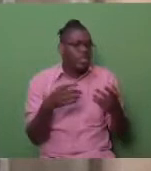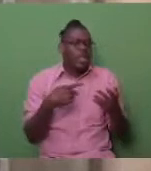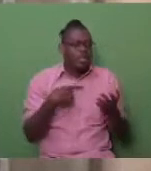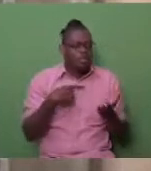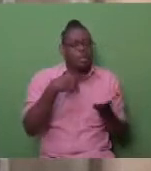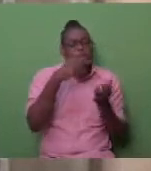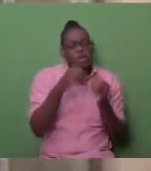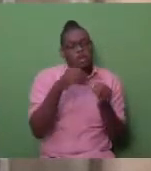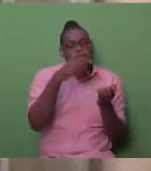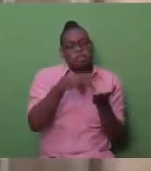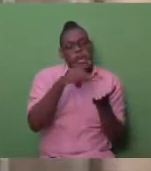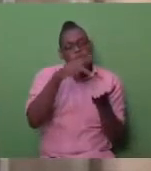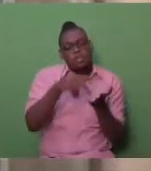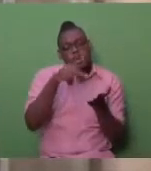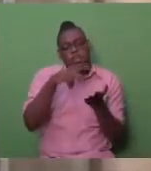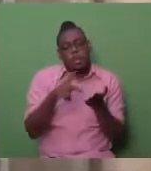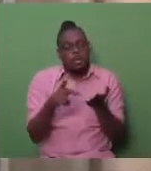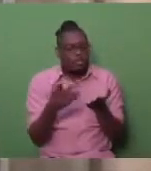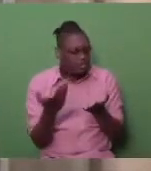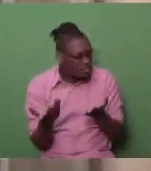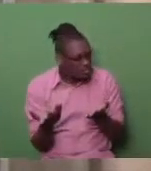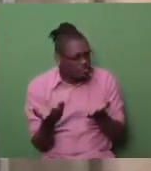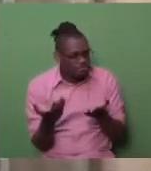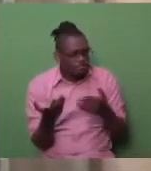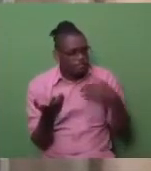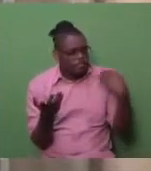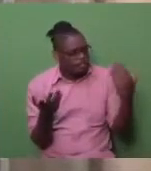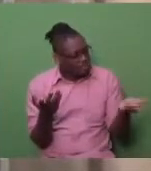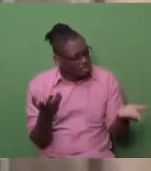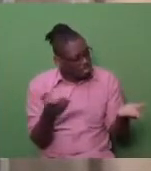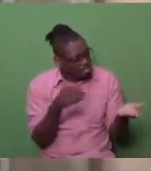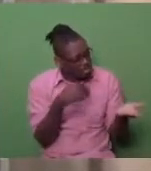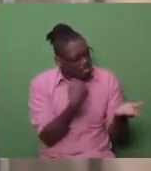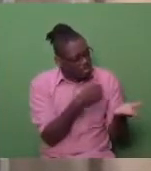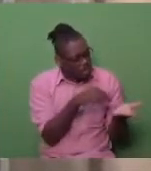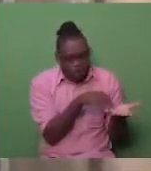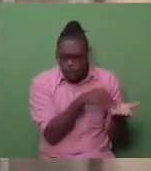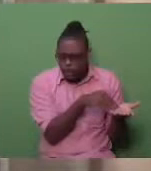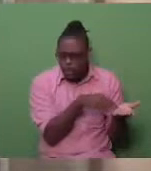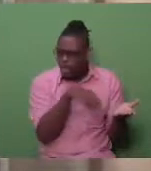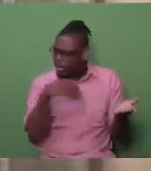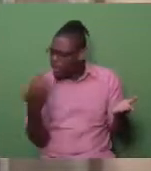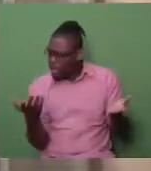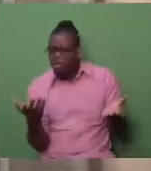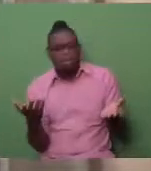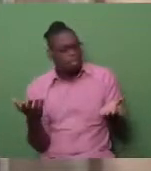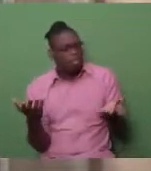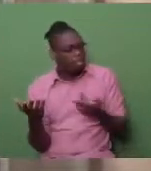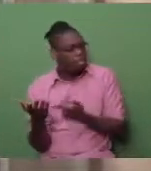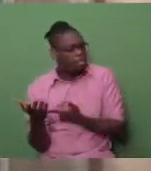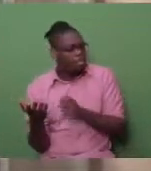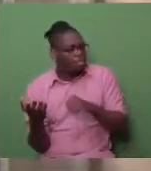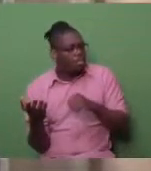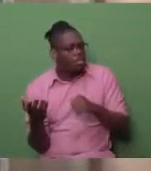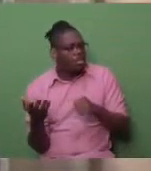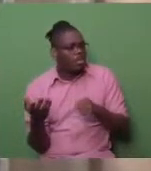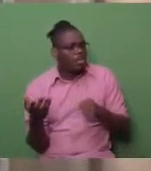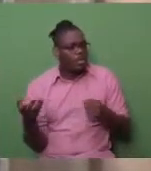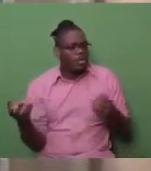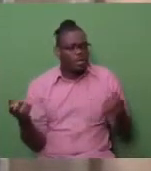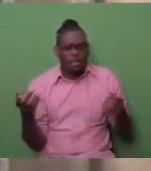consultations. No allocations whatsoever. Under that line item, there is nothing, zero. So how are they going to hold these